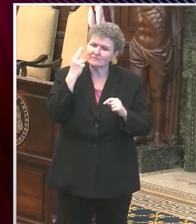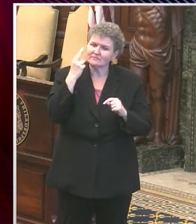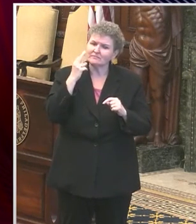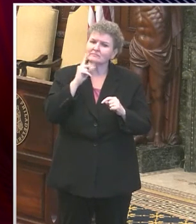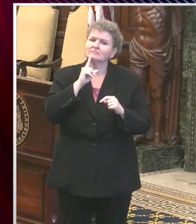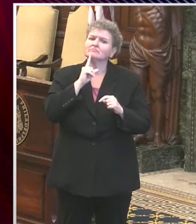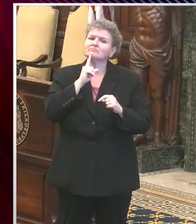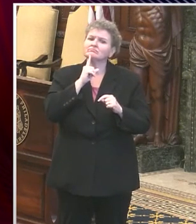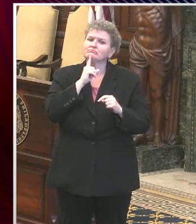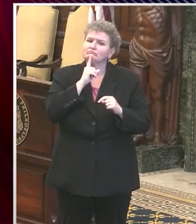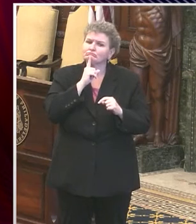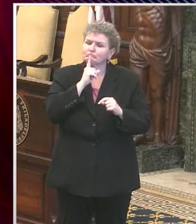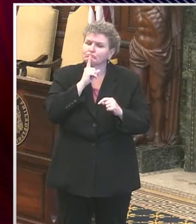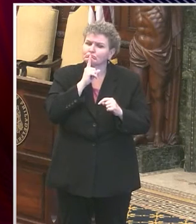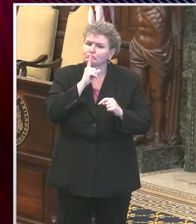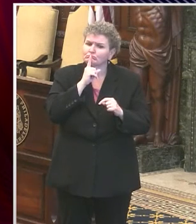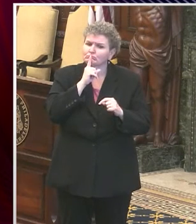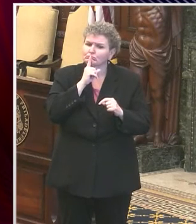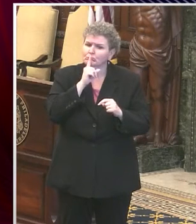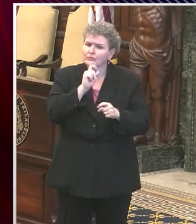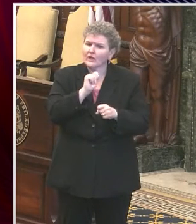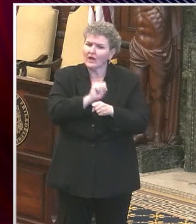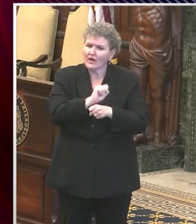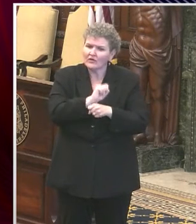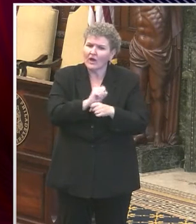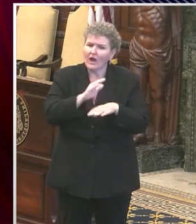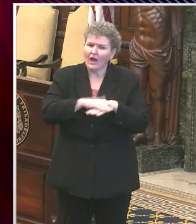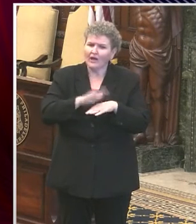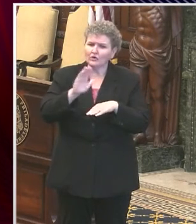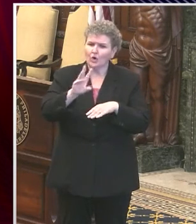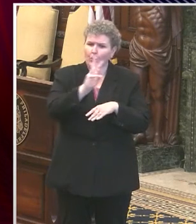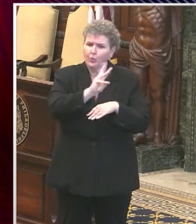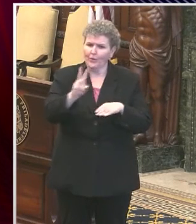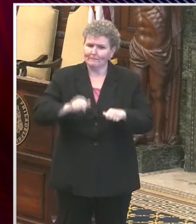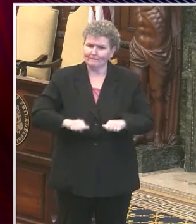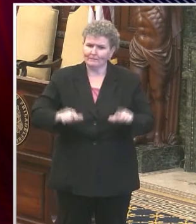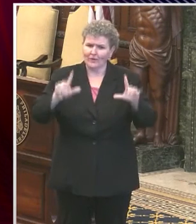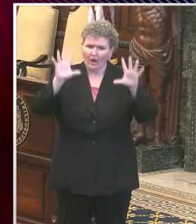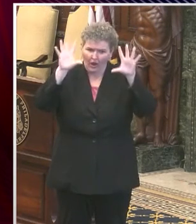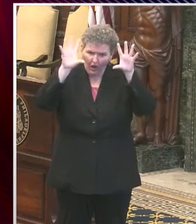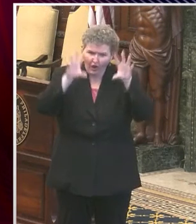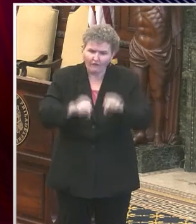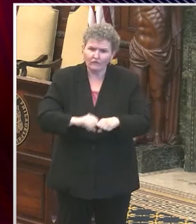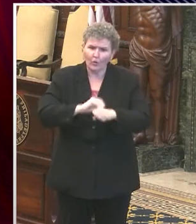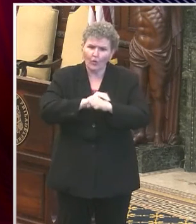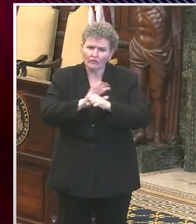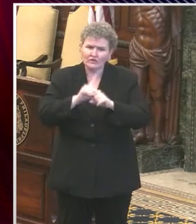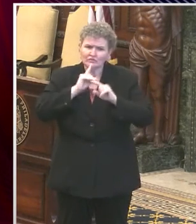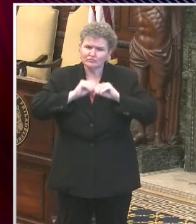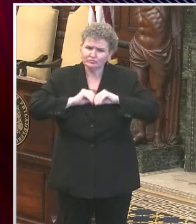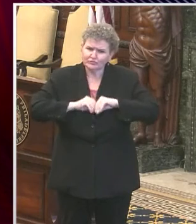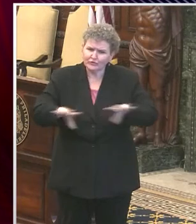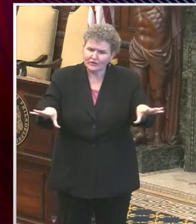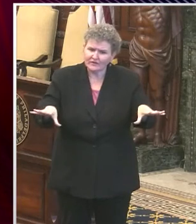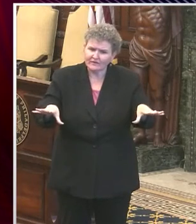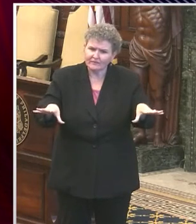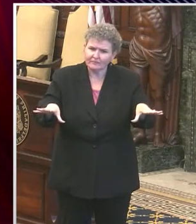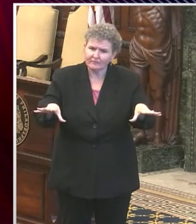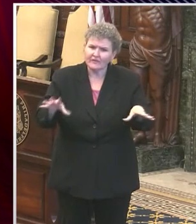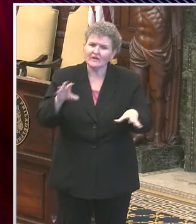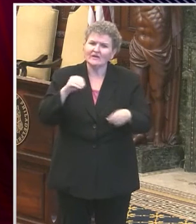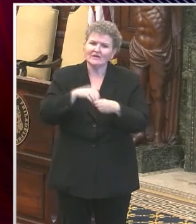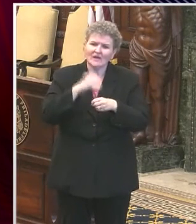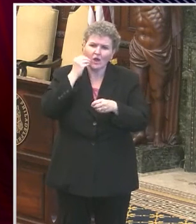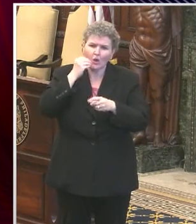that they posted yesterday on your site about how COVID-19 is being spread in areas through, as